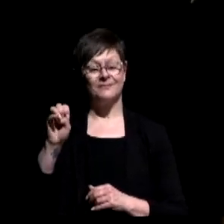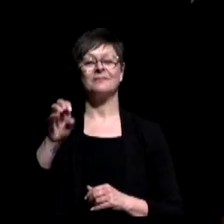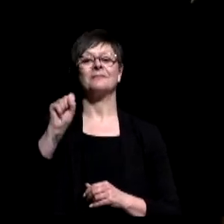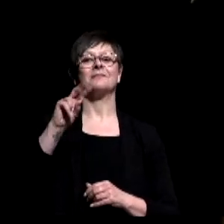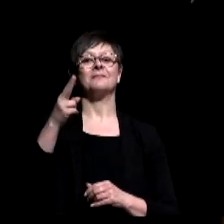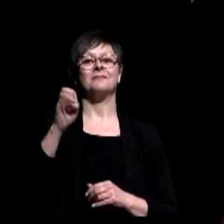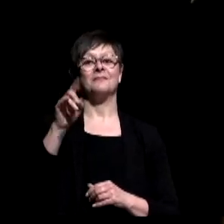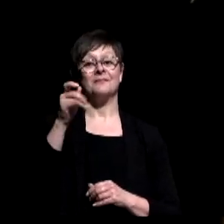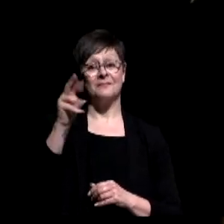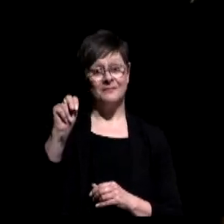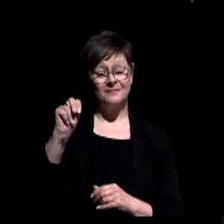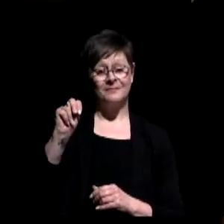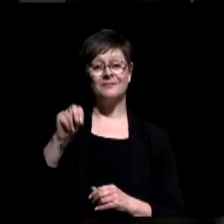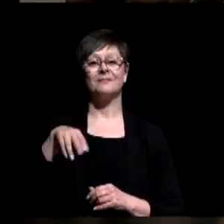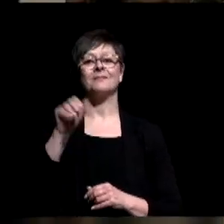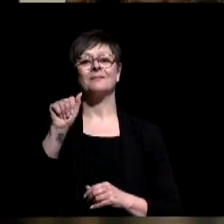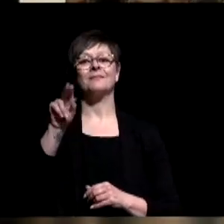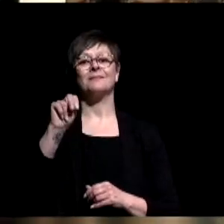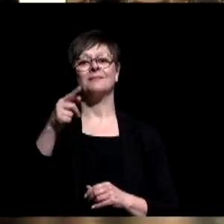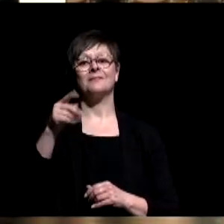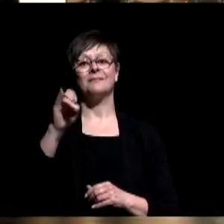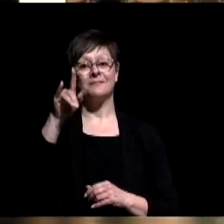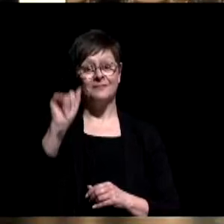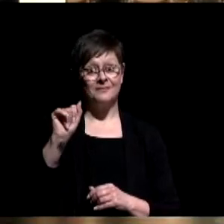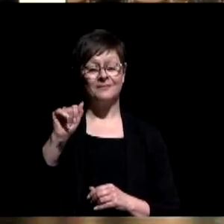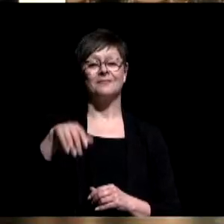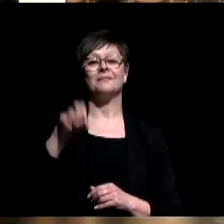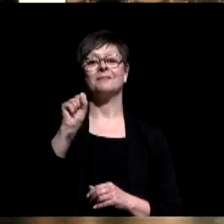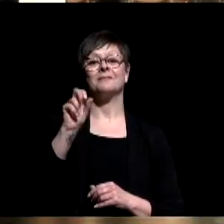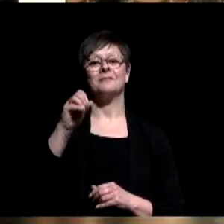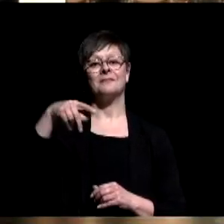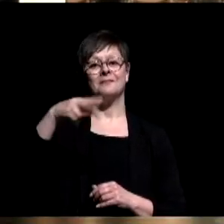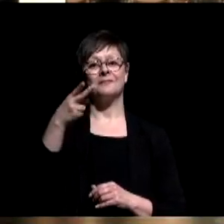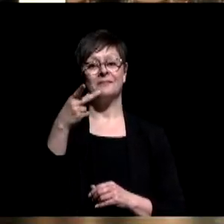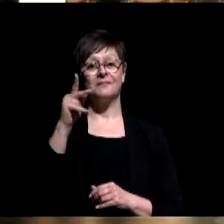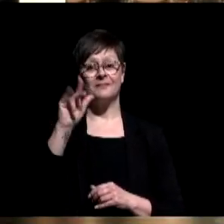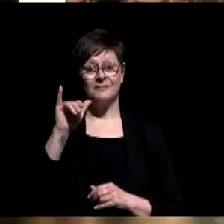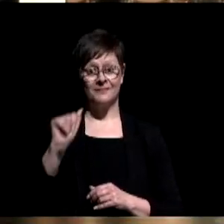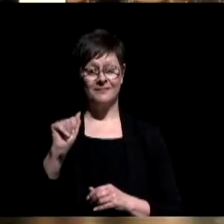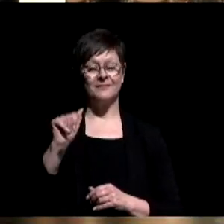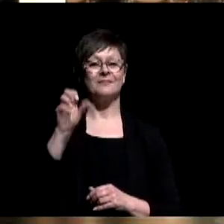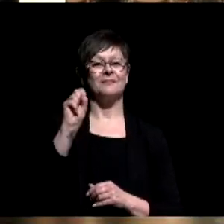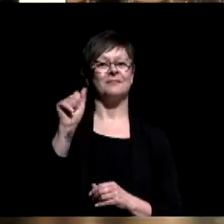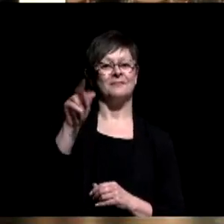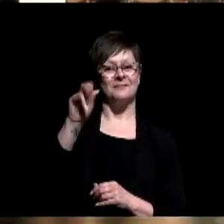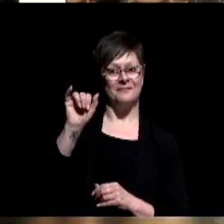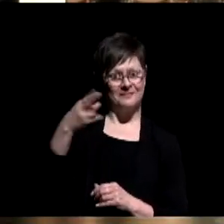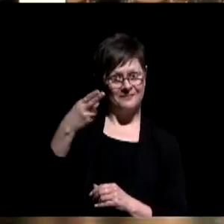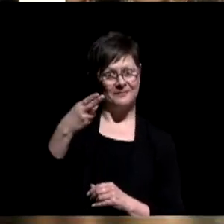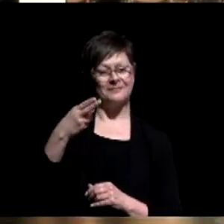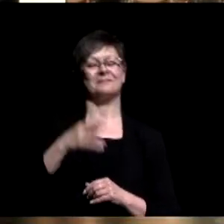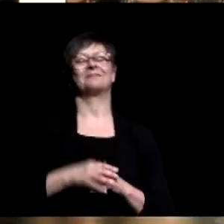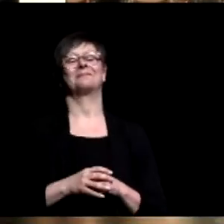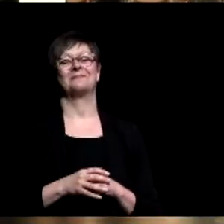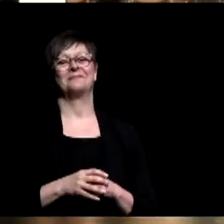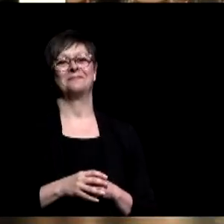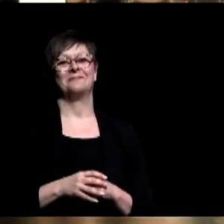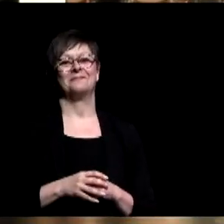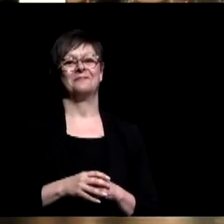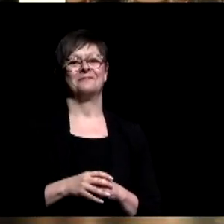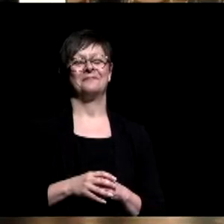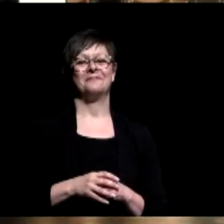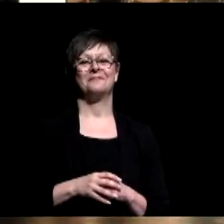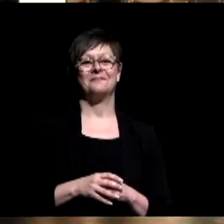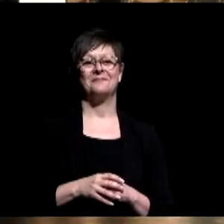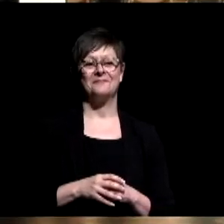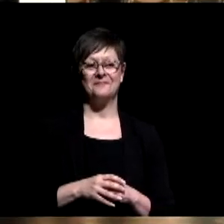O'Neill, Angela Sidhu, Sophia Solomon, and Sarah Thompson. And Sonia Parker